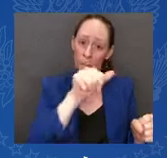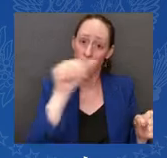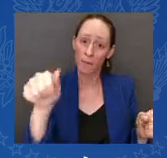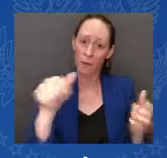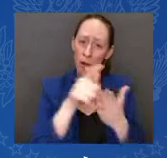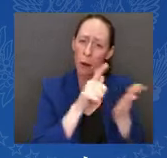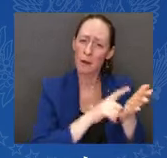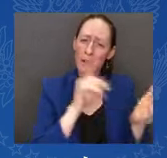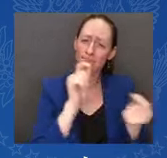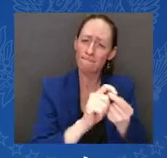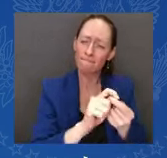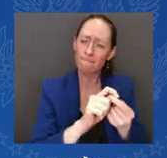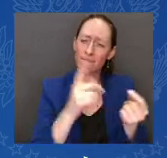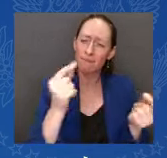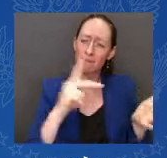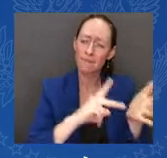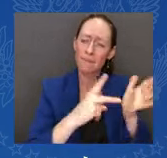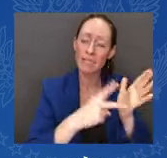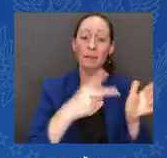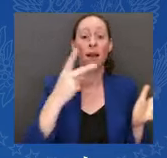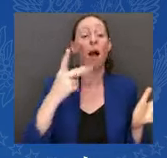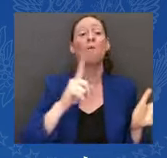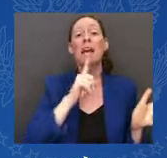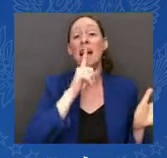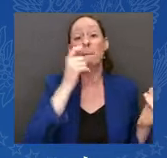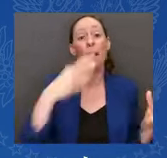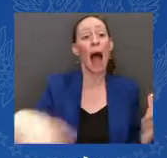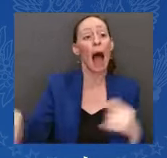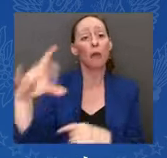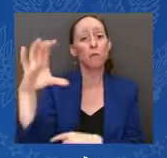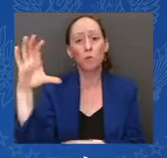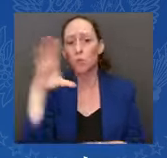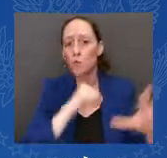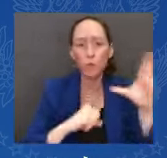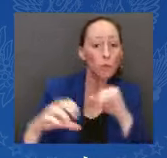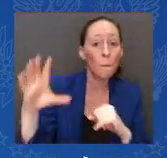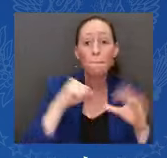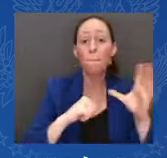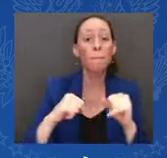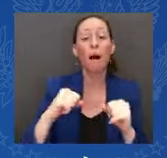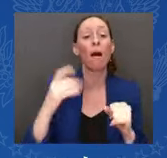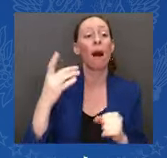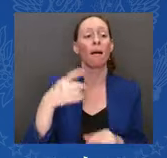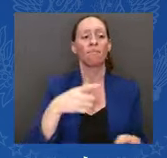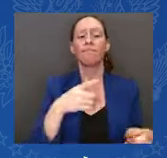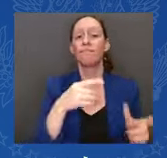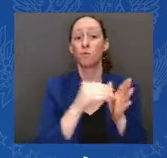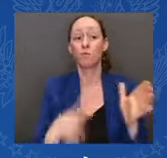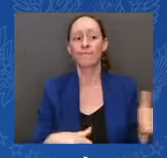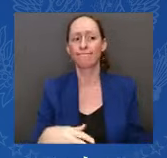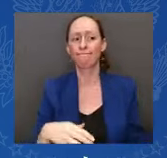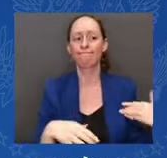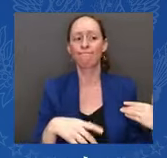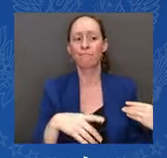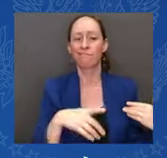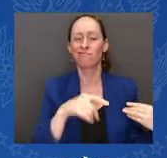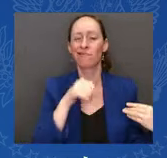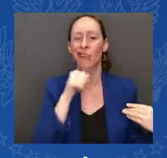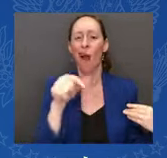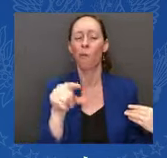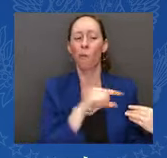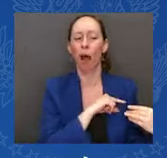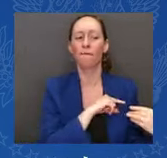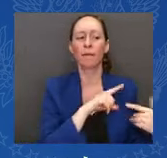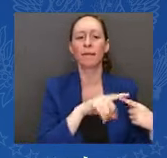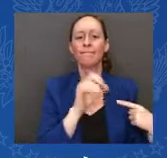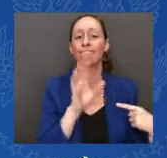unqualified students to be admitted ahead of qualified students. This is not how college admissions